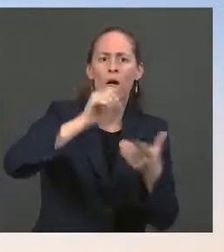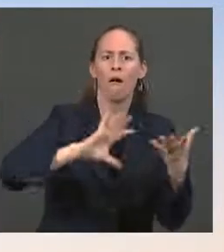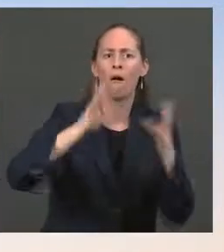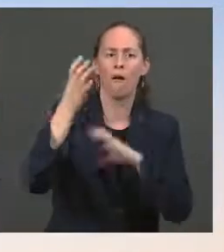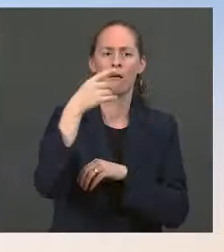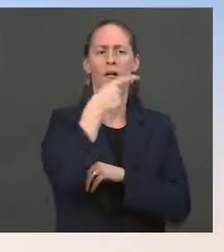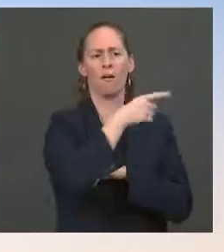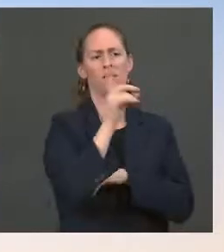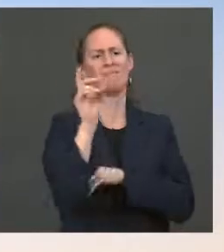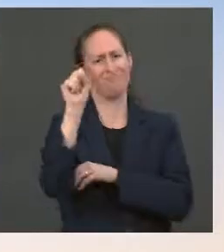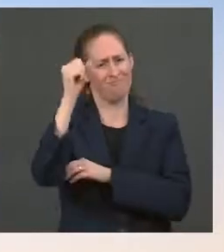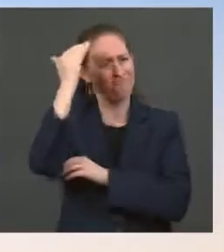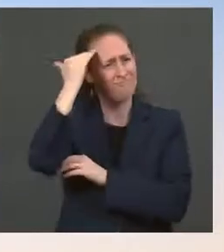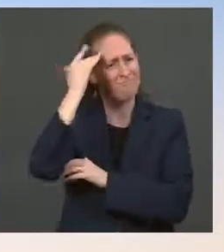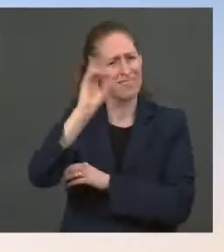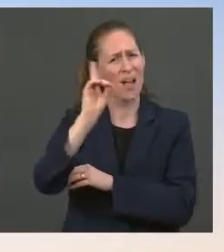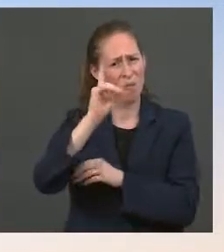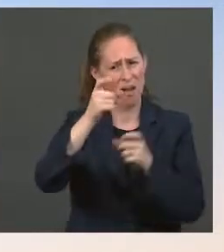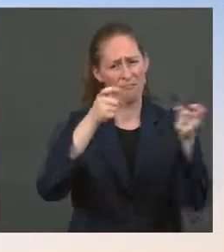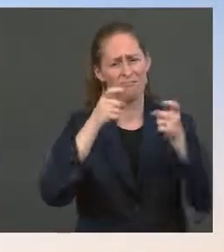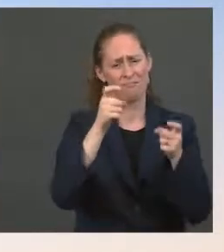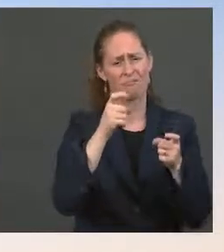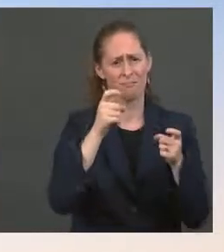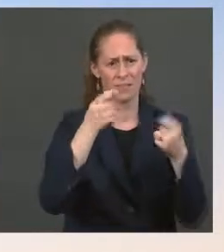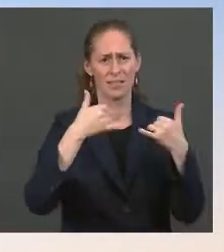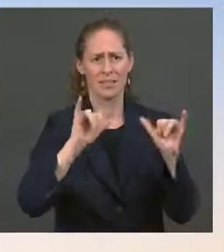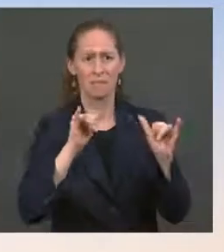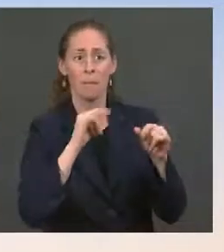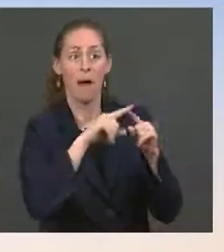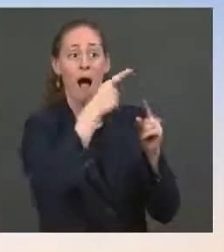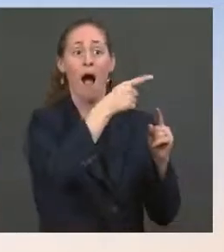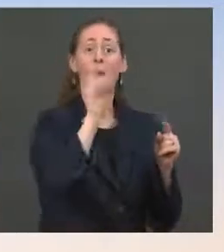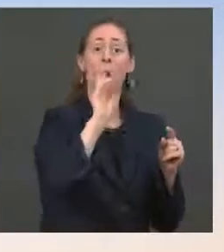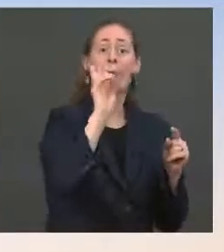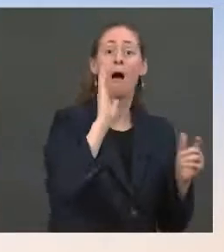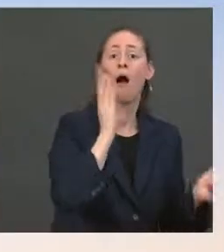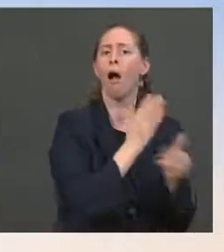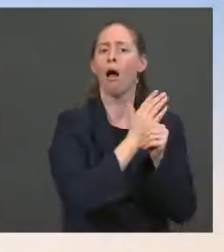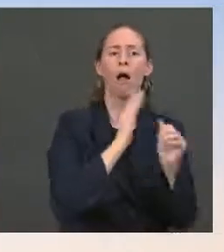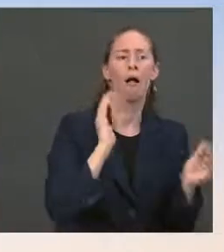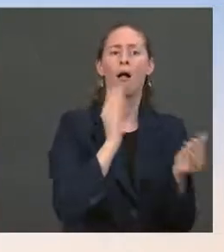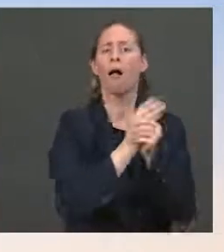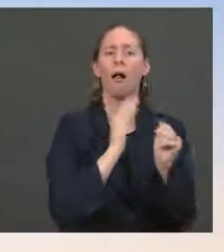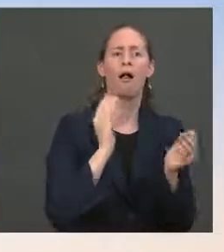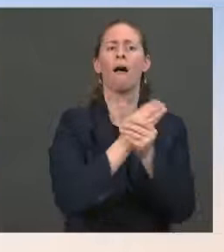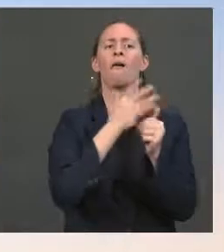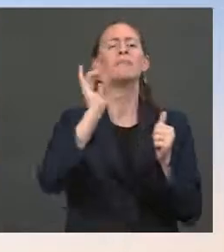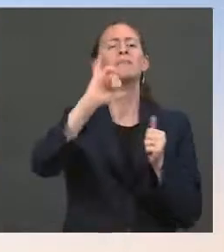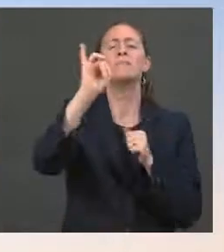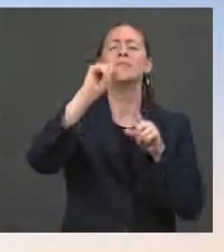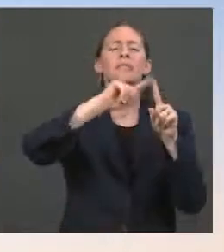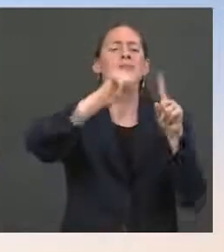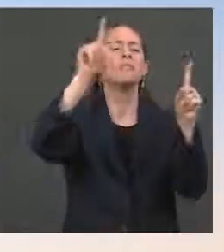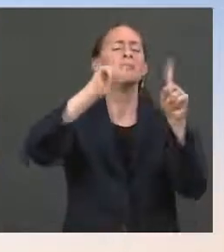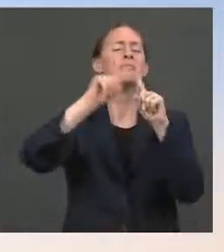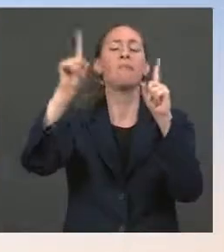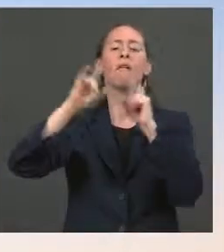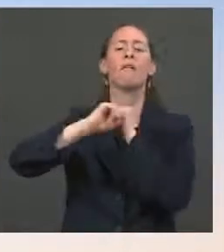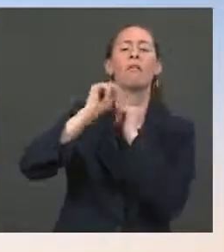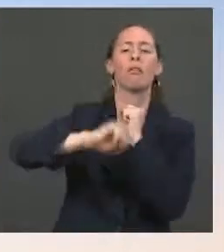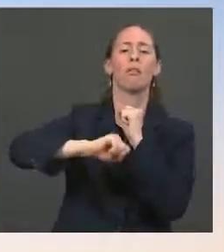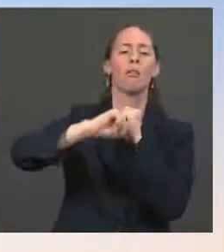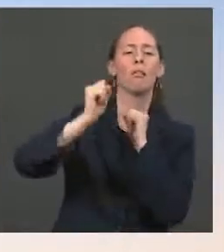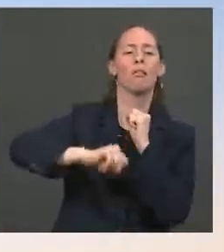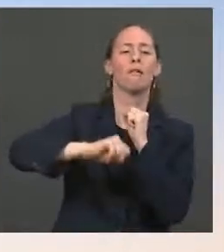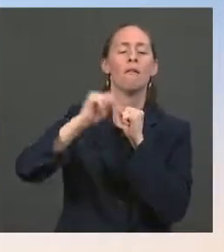but Republicans can still bring up a range of amendments, as they have in many other cases, about a range of issues, extending the process they